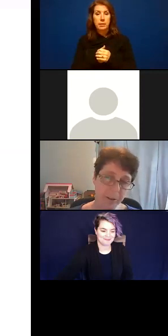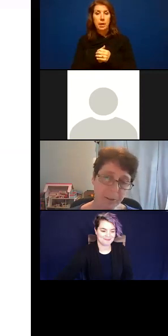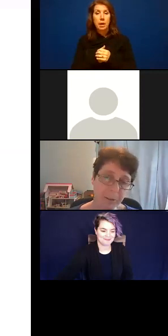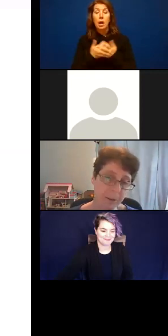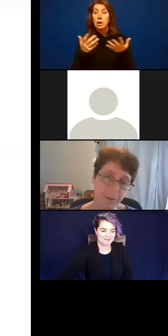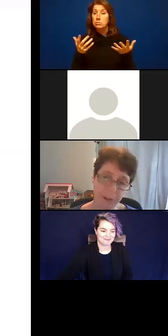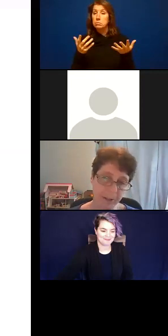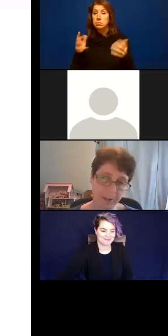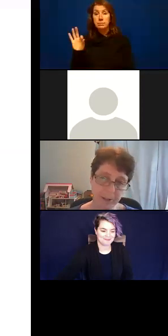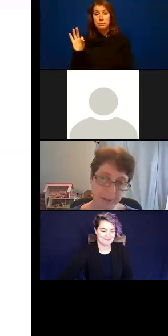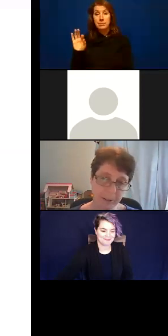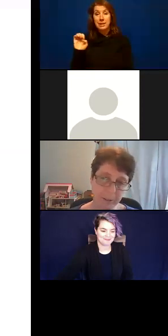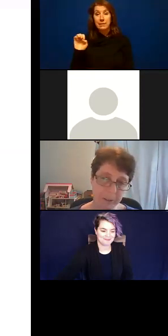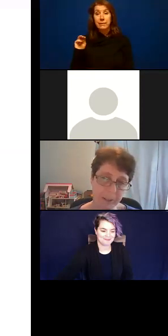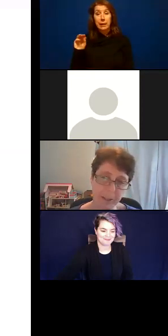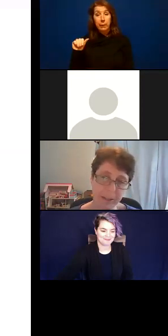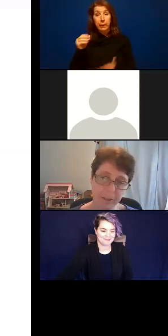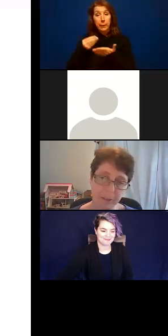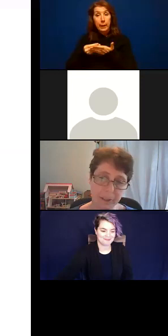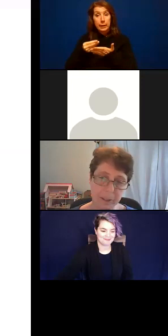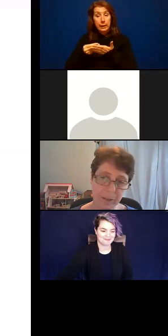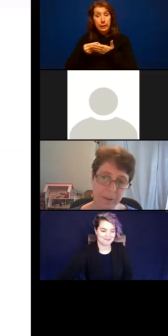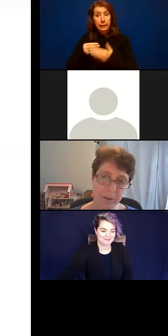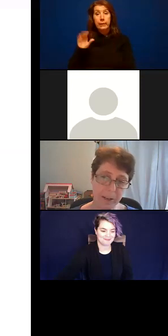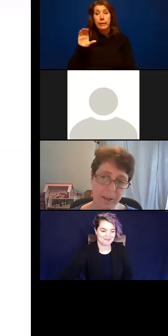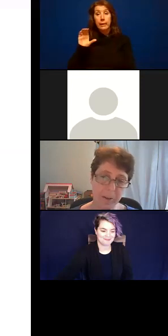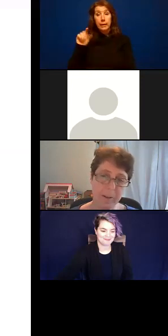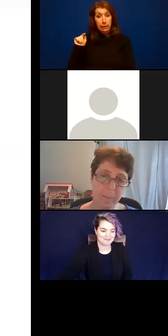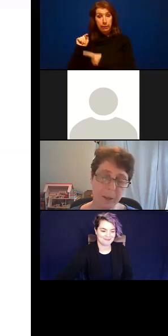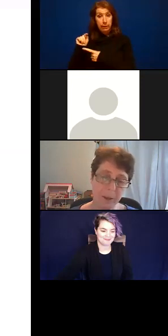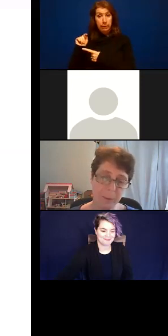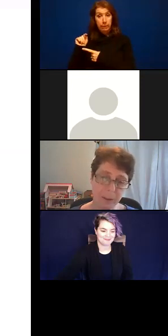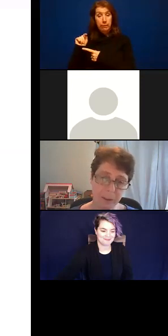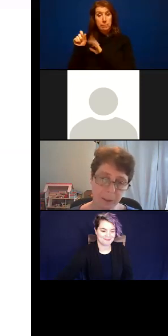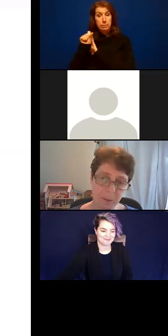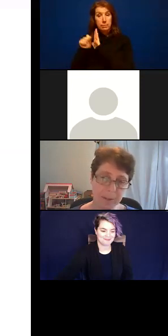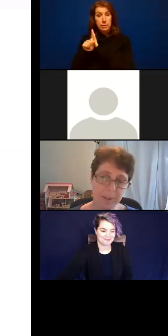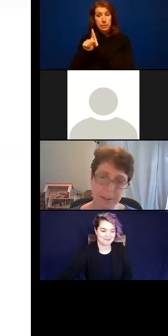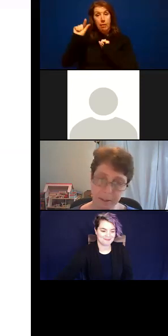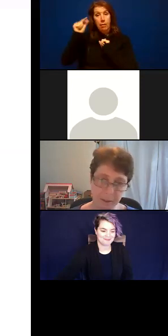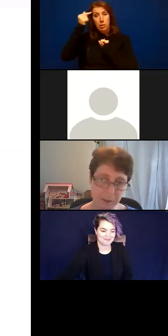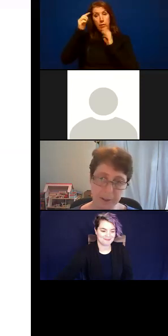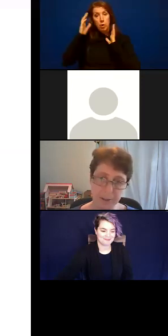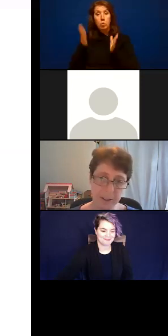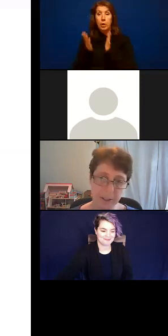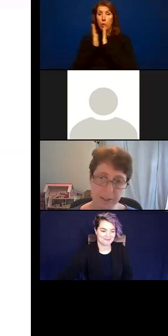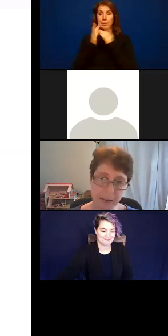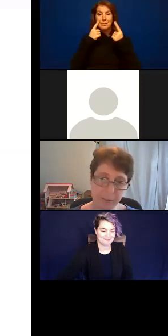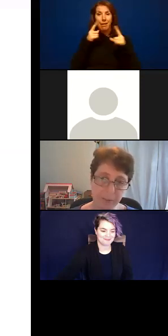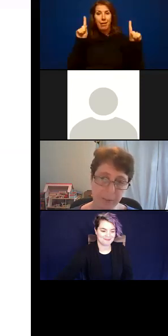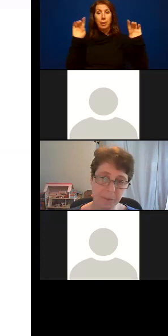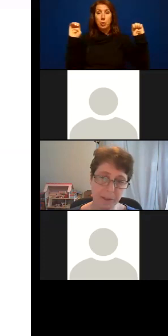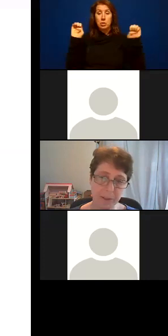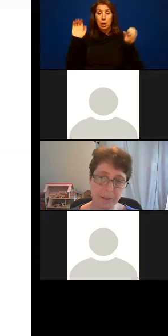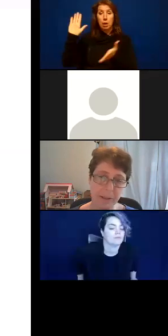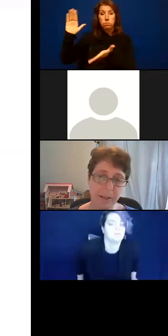Are there FEMA funds that, in Connecticut, certainly the governor had put in a request, declared an emergency, and got